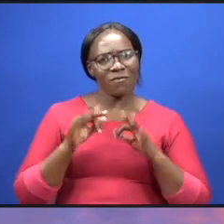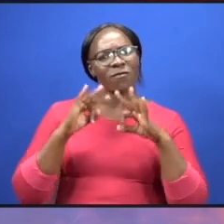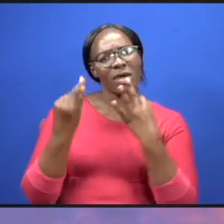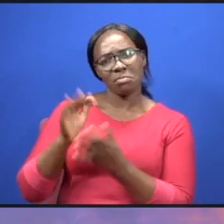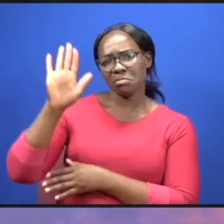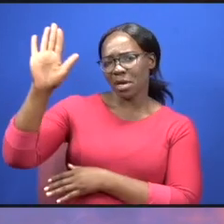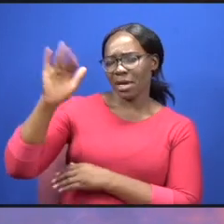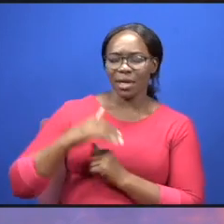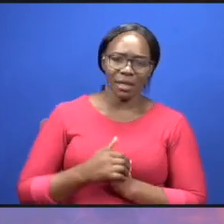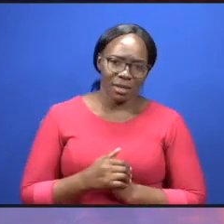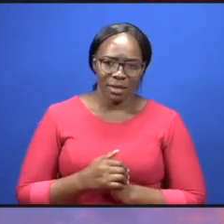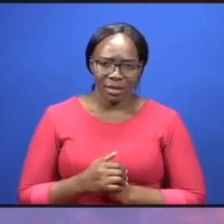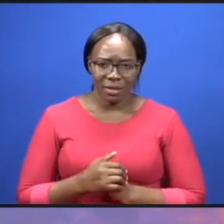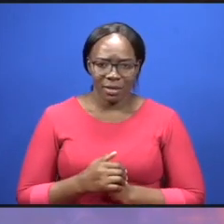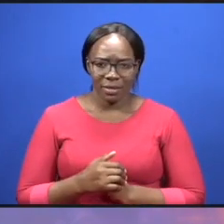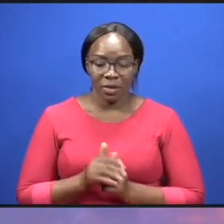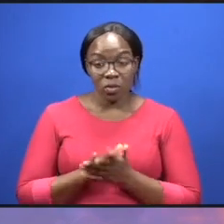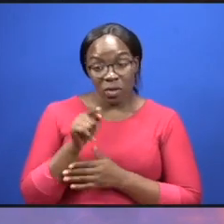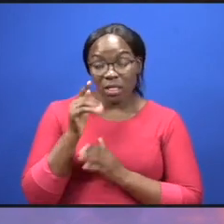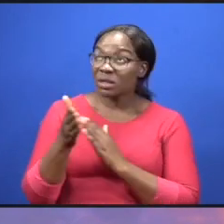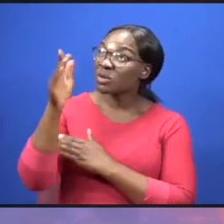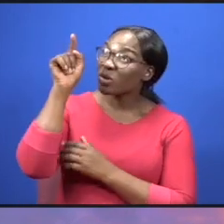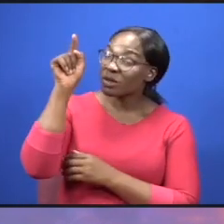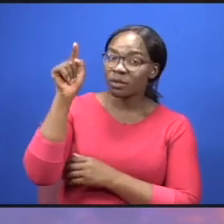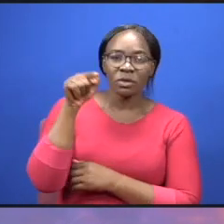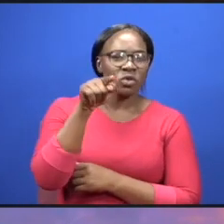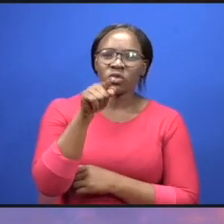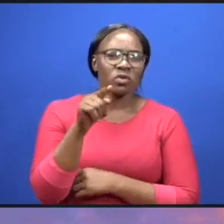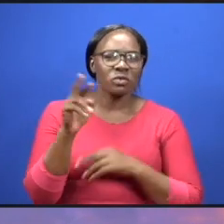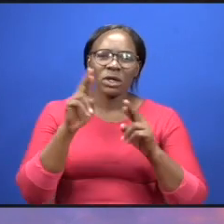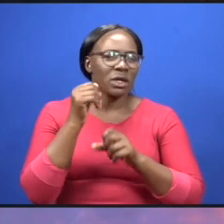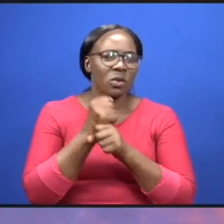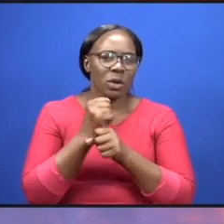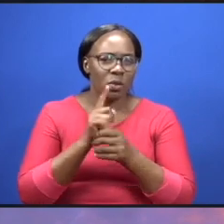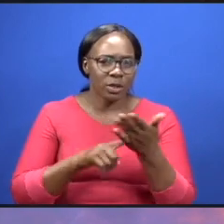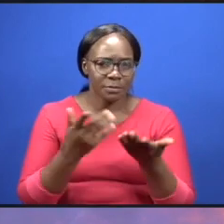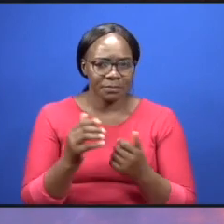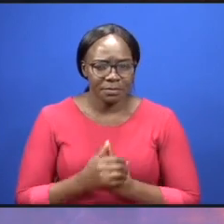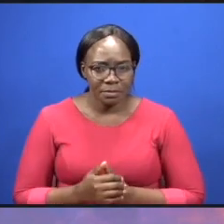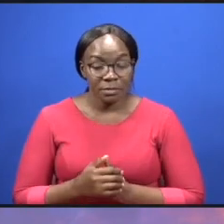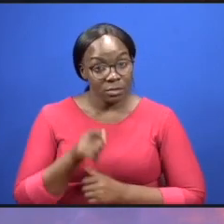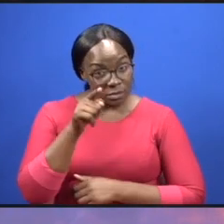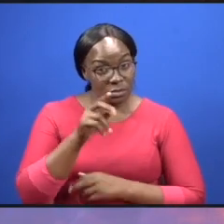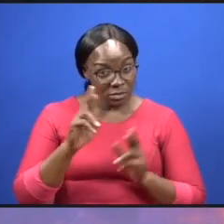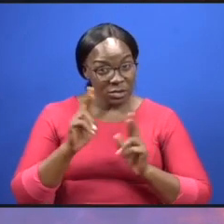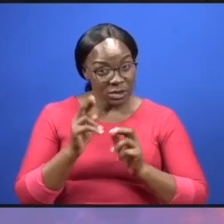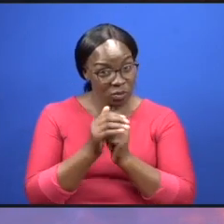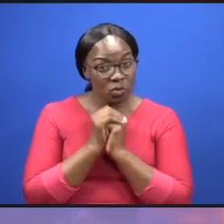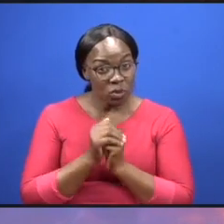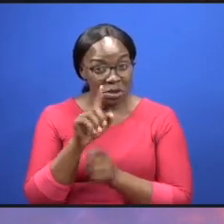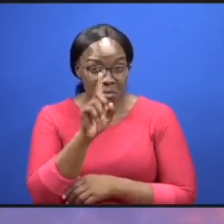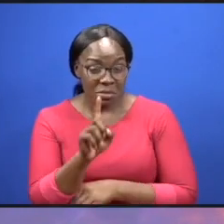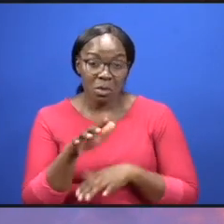family. In light of this God, what will your response be? Will you respond with